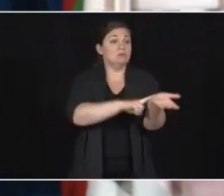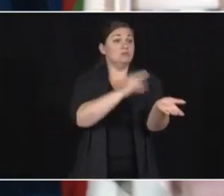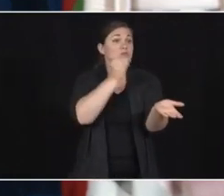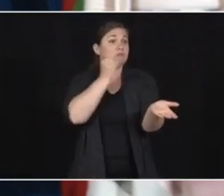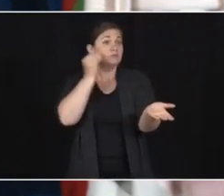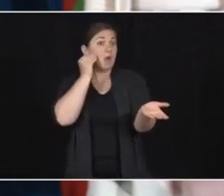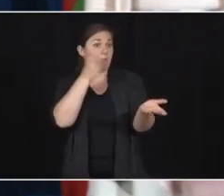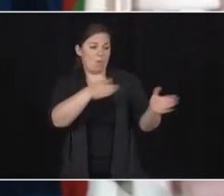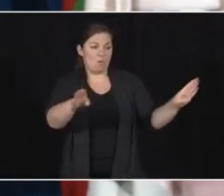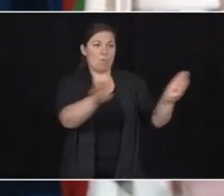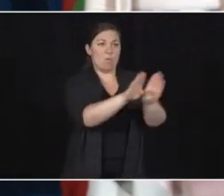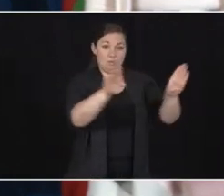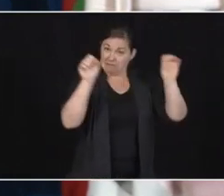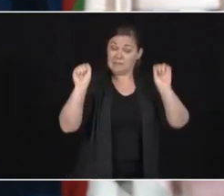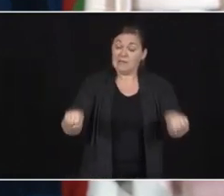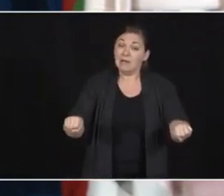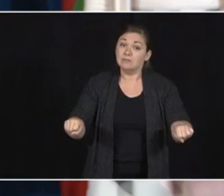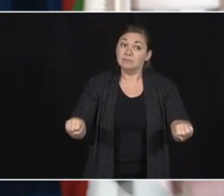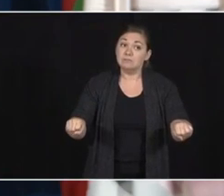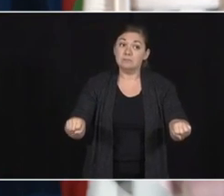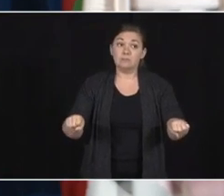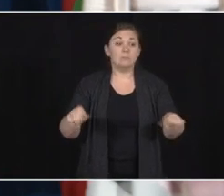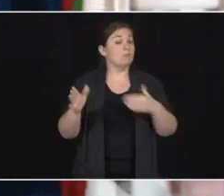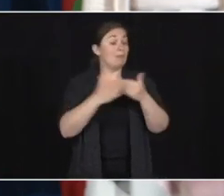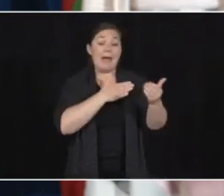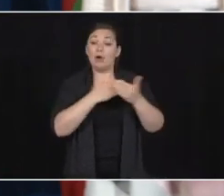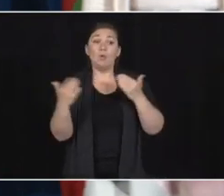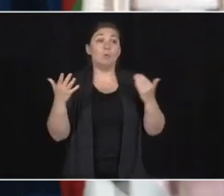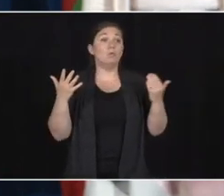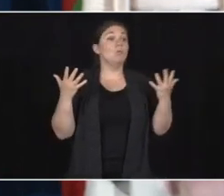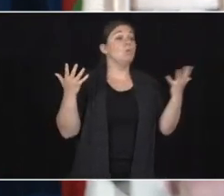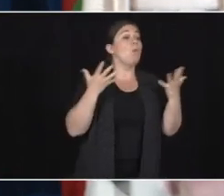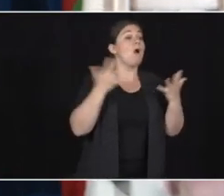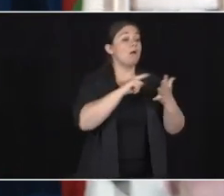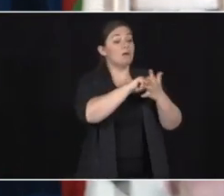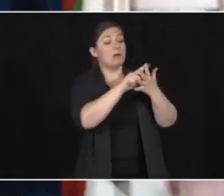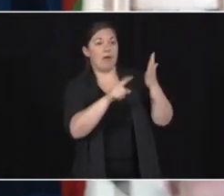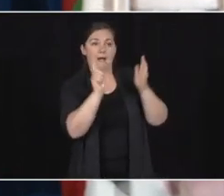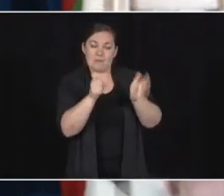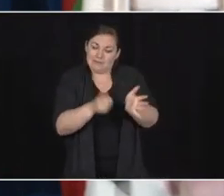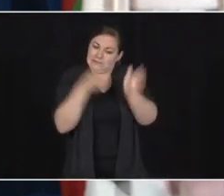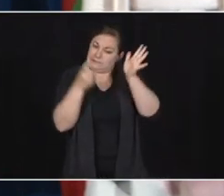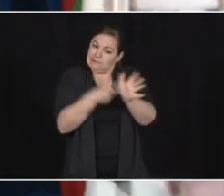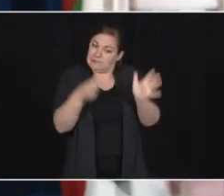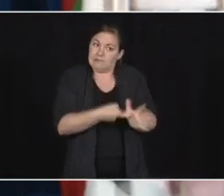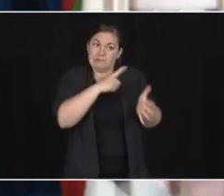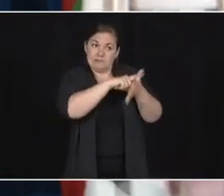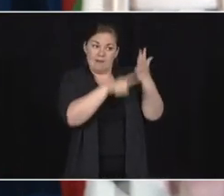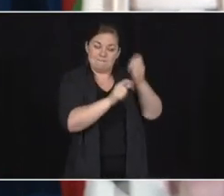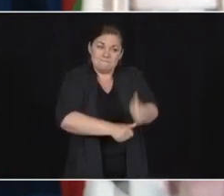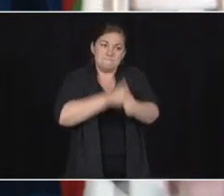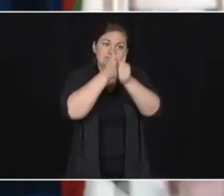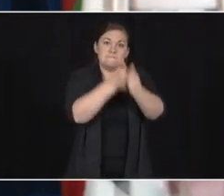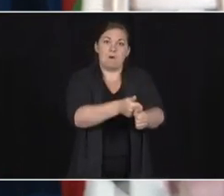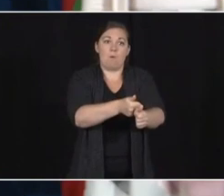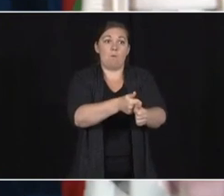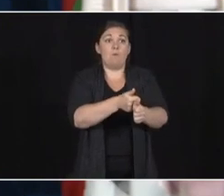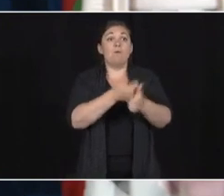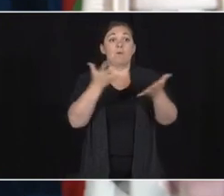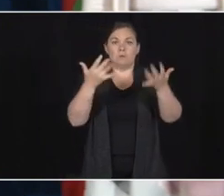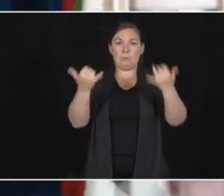will do whatever it takes for as long as it takes. And that is why today I'm ordering officials